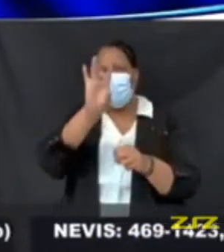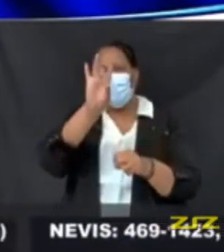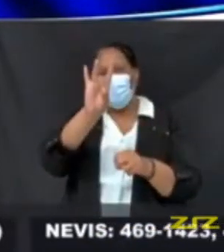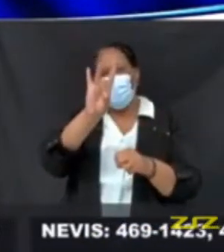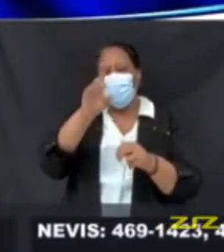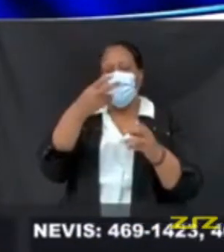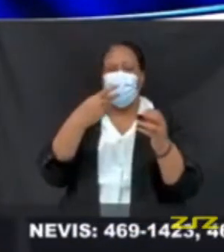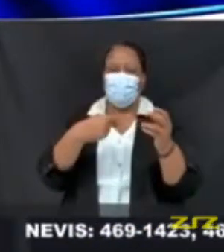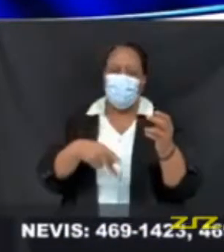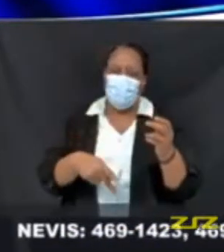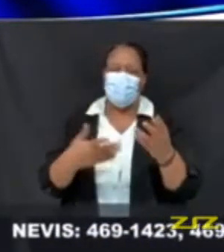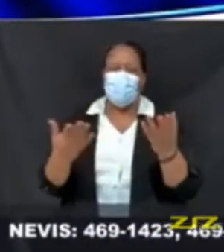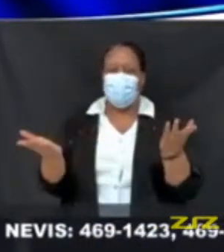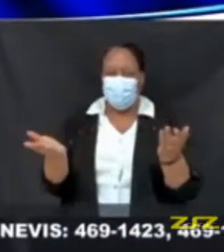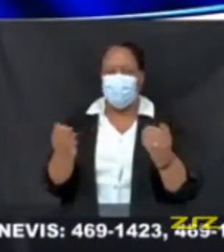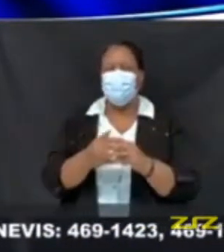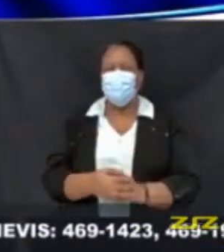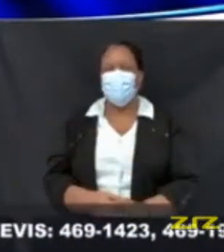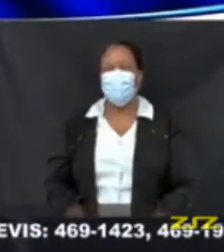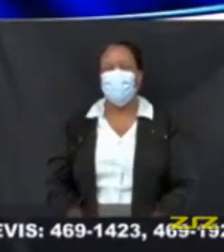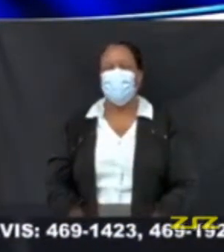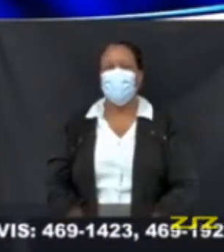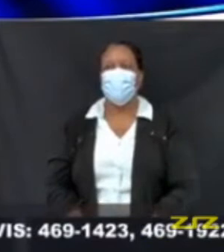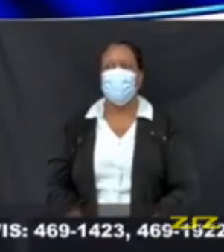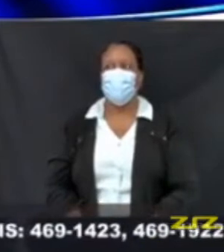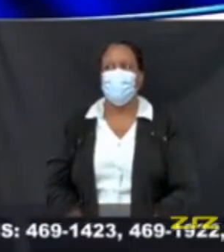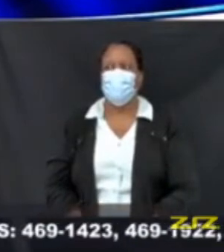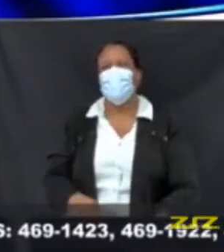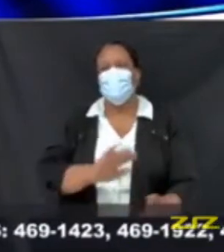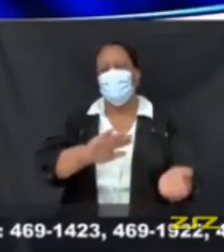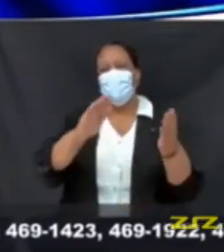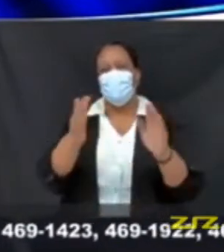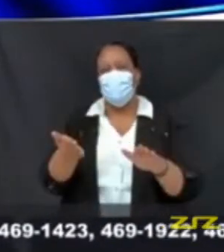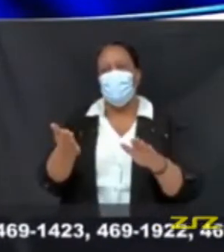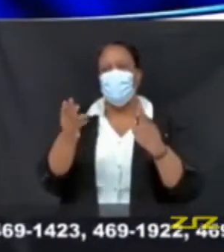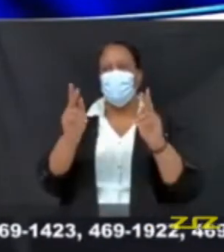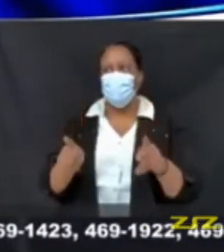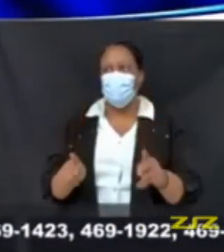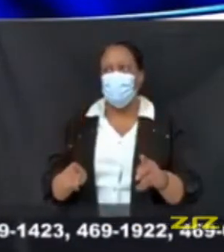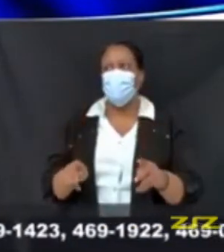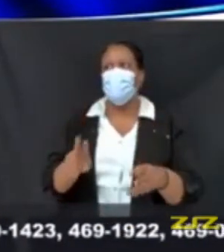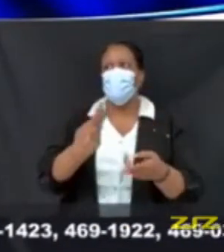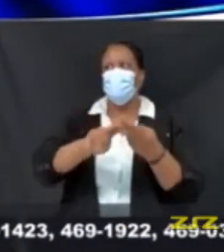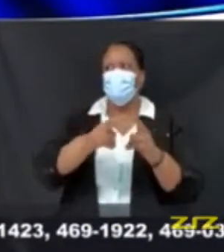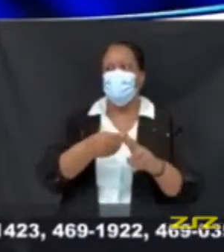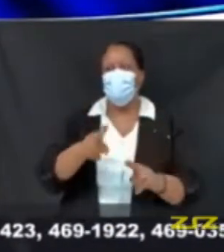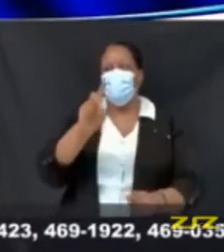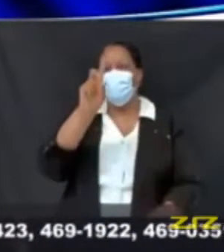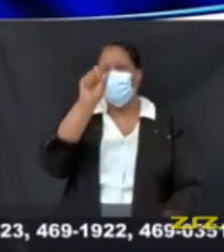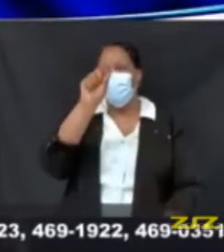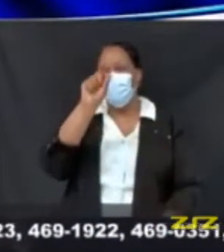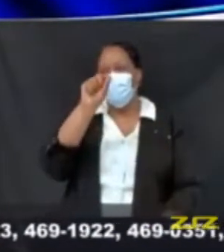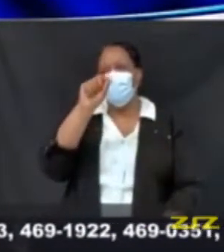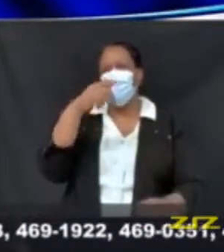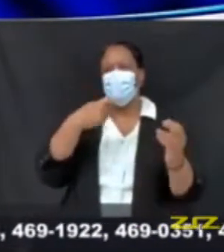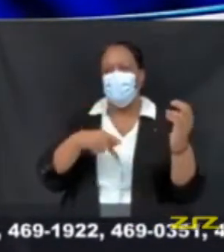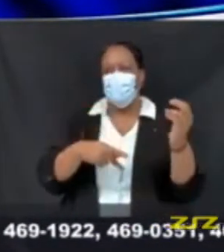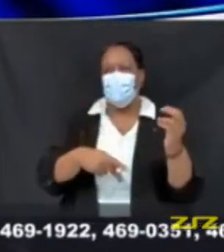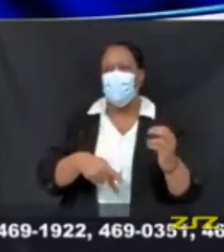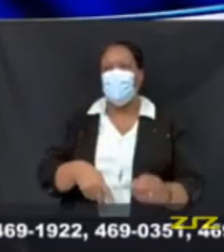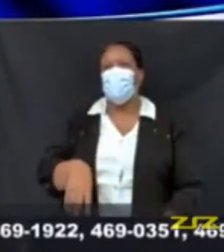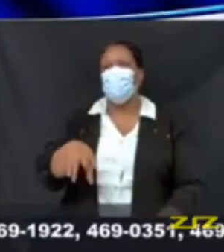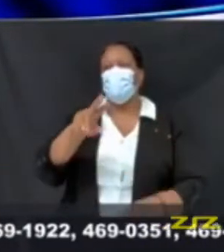St. Kitts. As it relates to the COVID deaths, case number 20 was in St. Kitts,